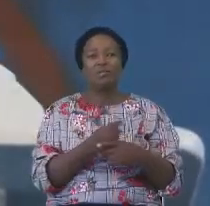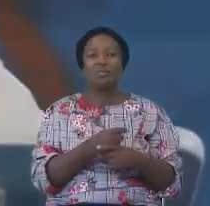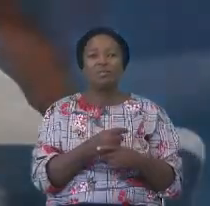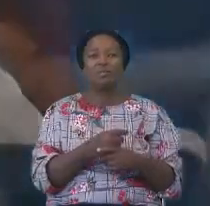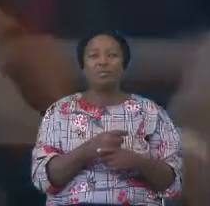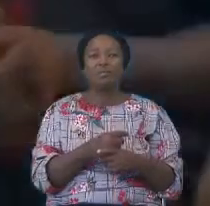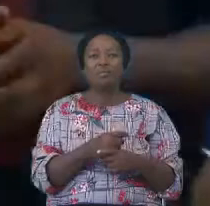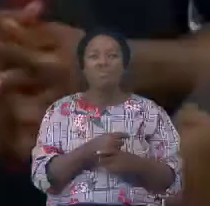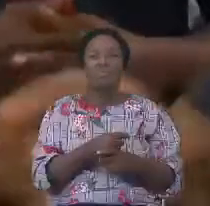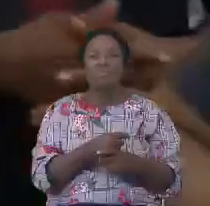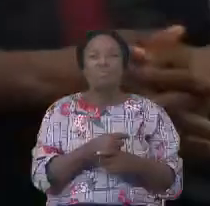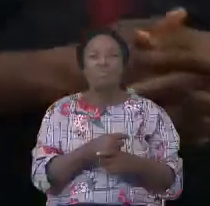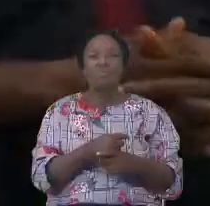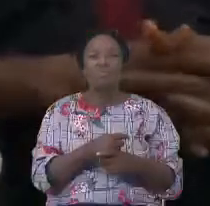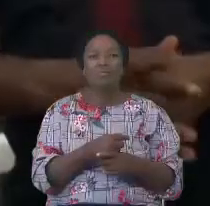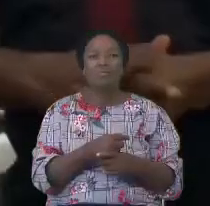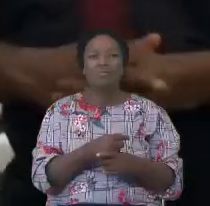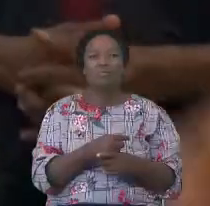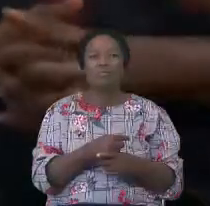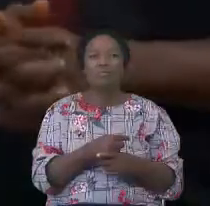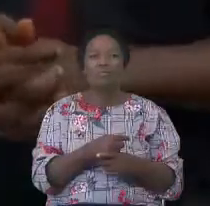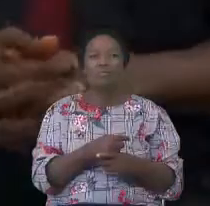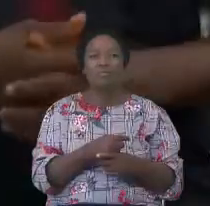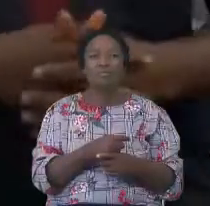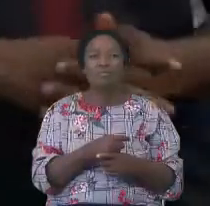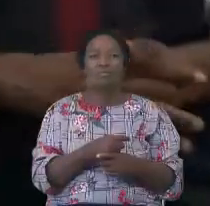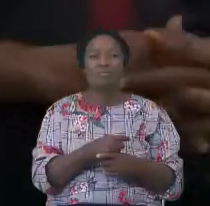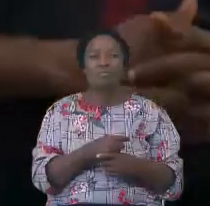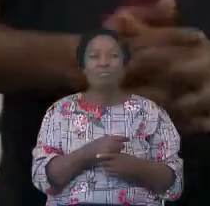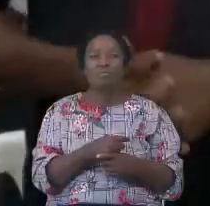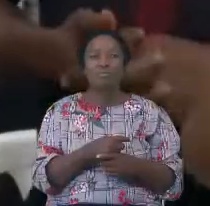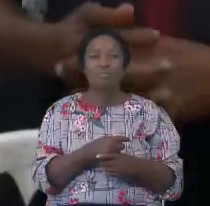will manifest in your life.